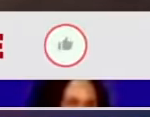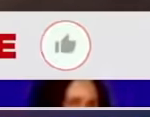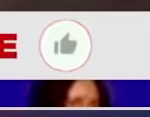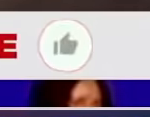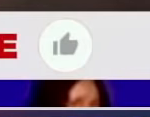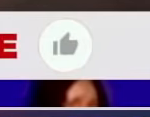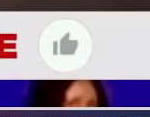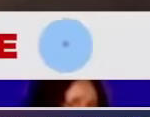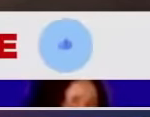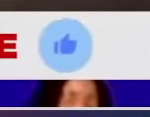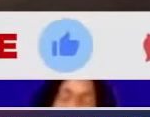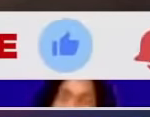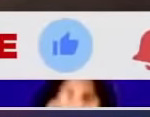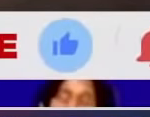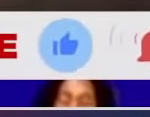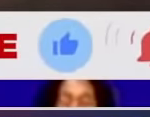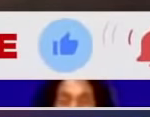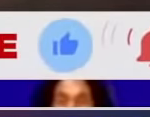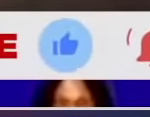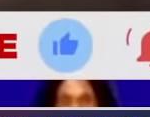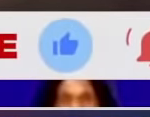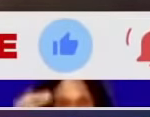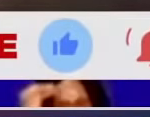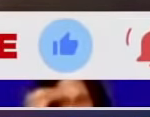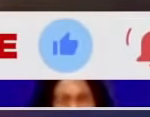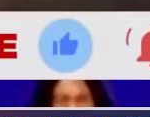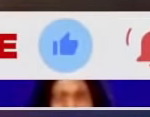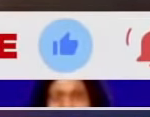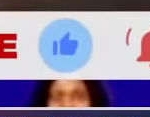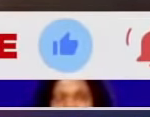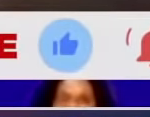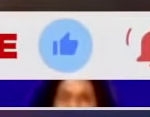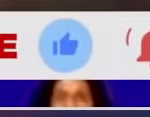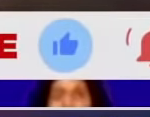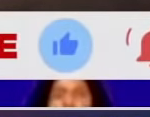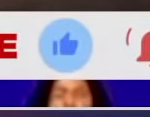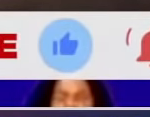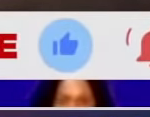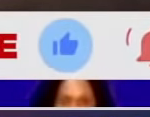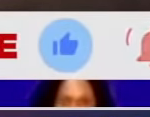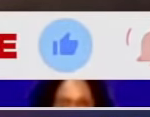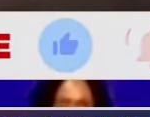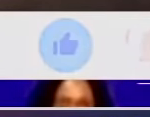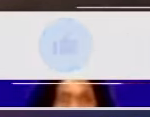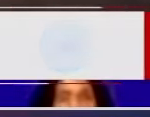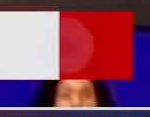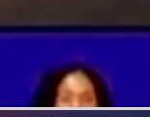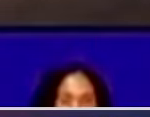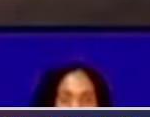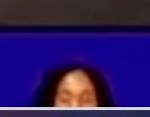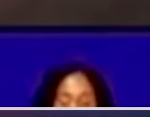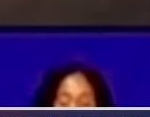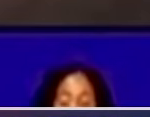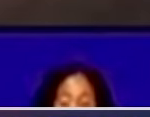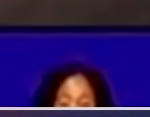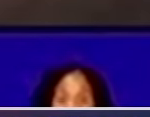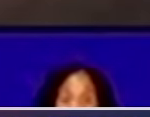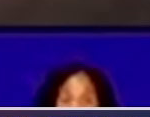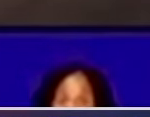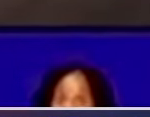President, you know what I'm saying is true. You know that your cabinet cannot be trusted to get things